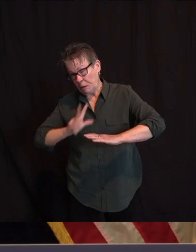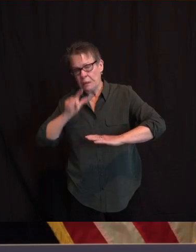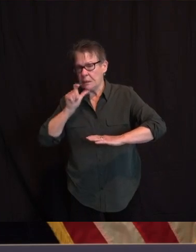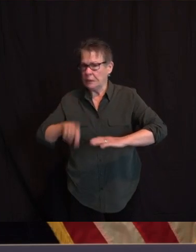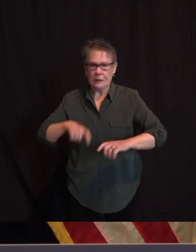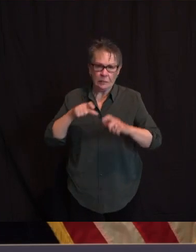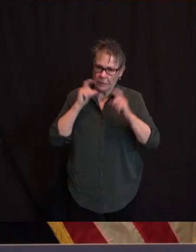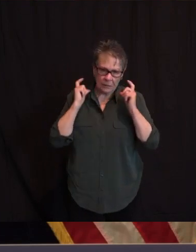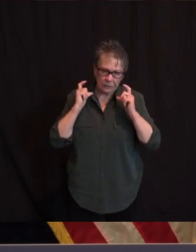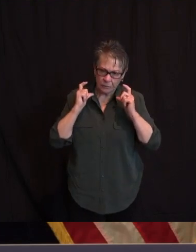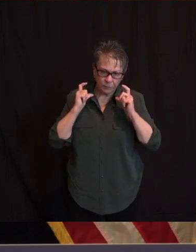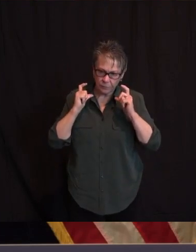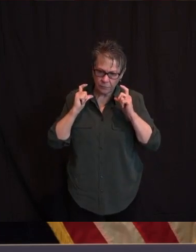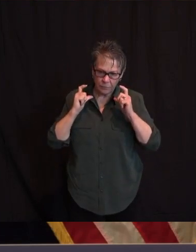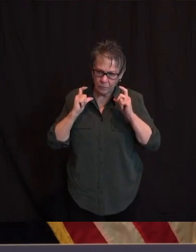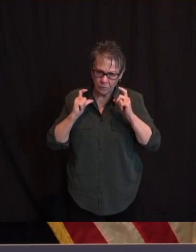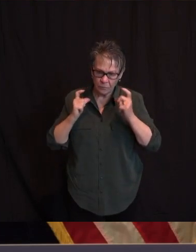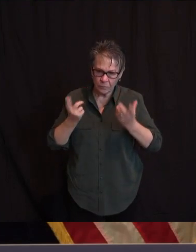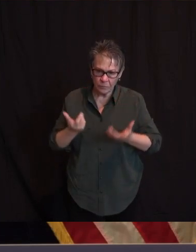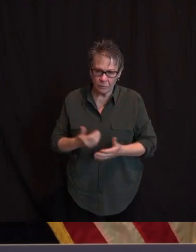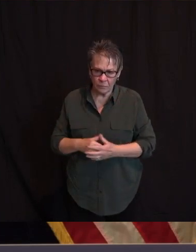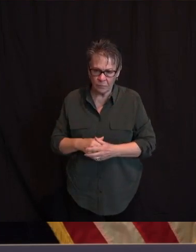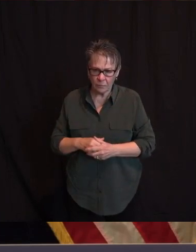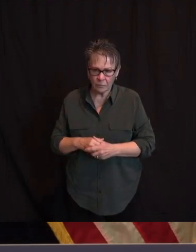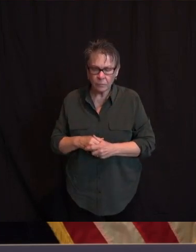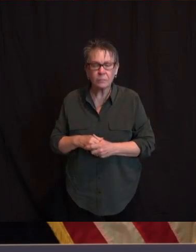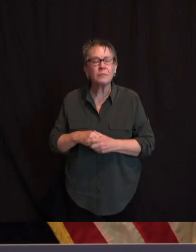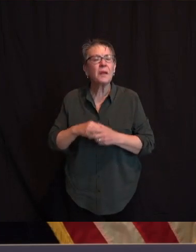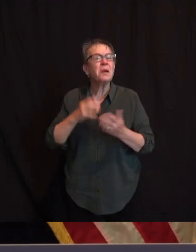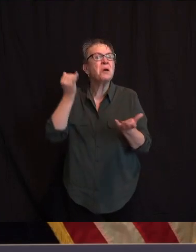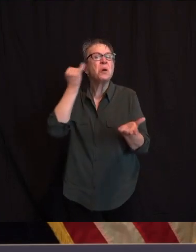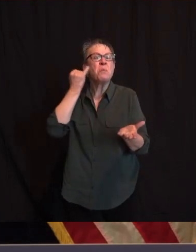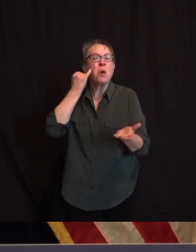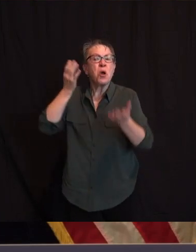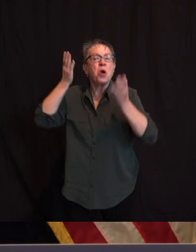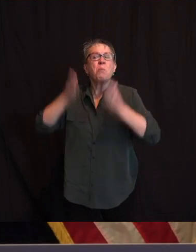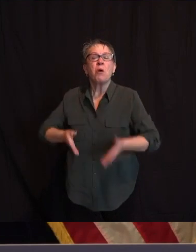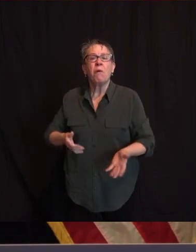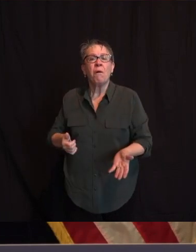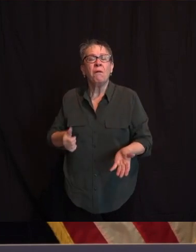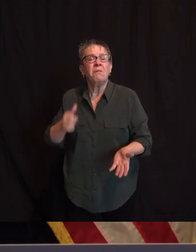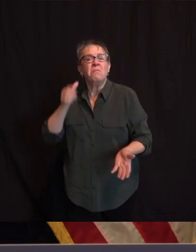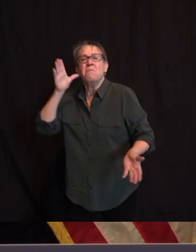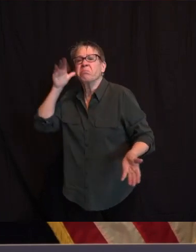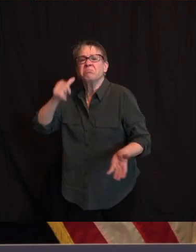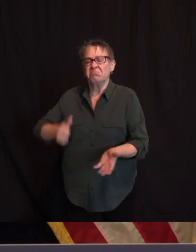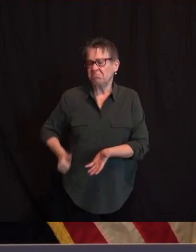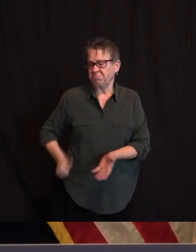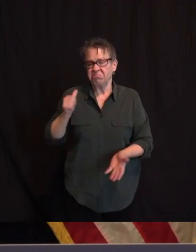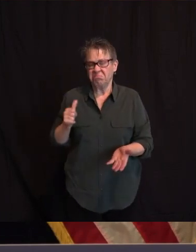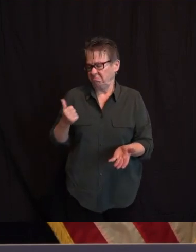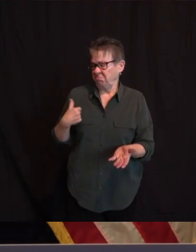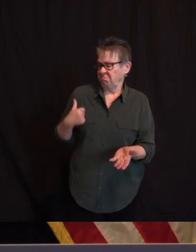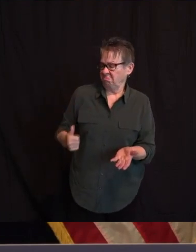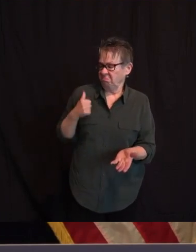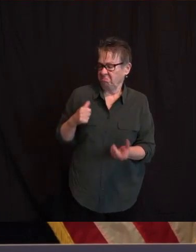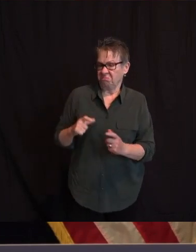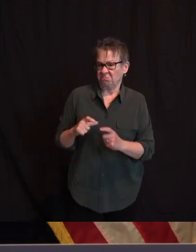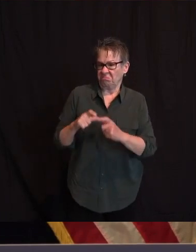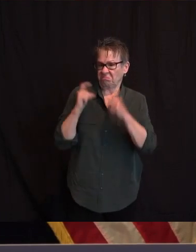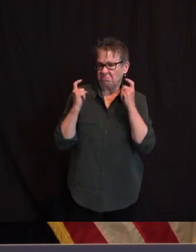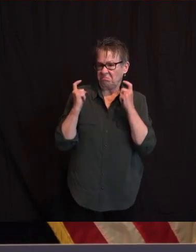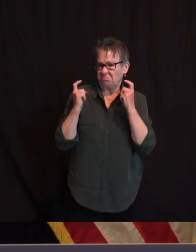But there is a need for some reason. Is that a fair assessment of it? Yeah, that's correct. There's just a need also to ensure that